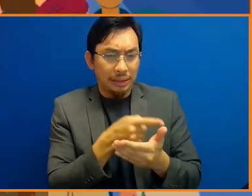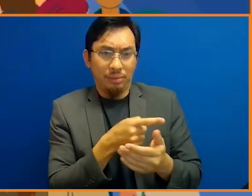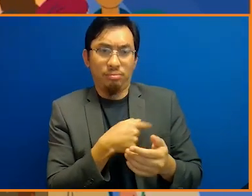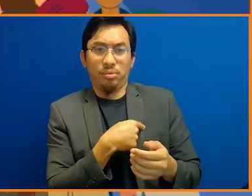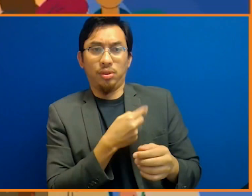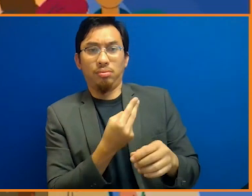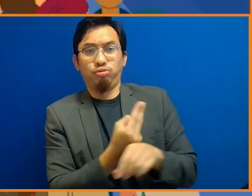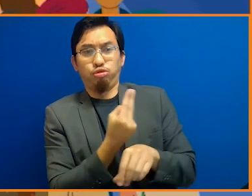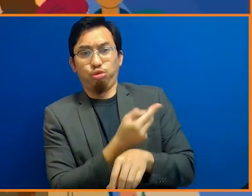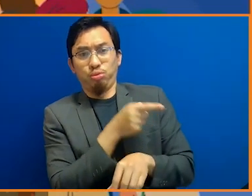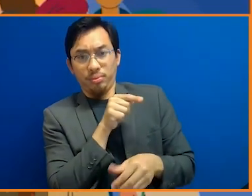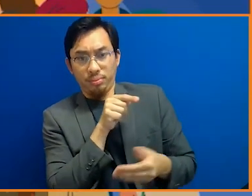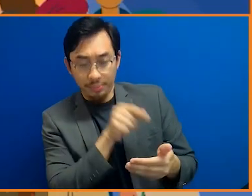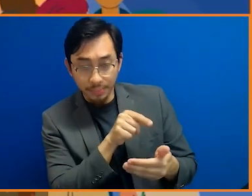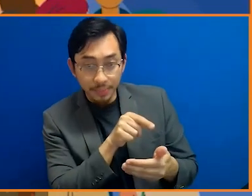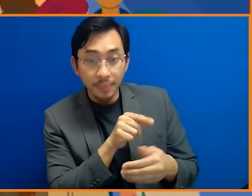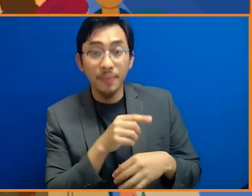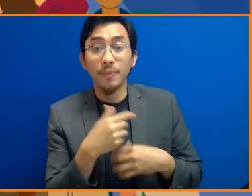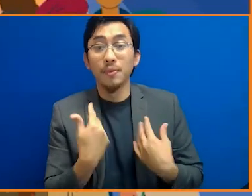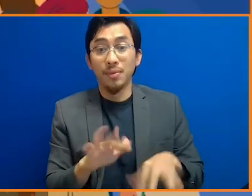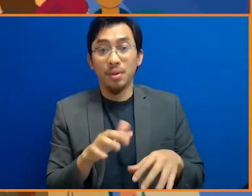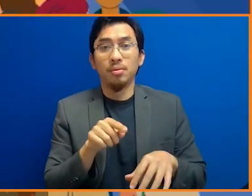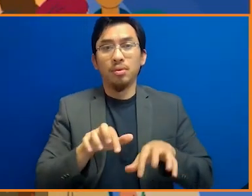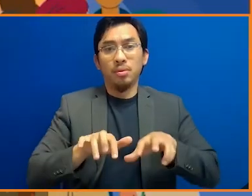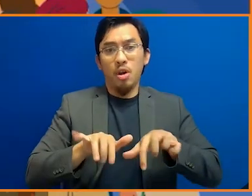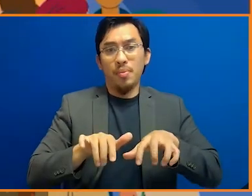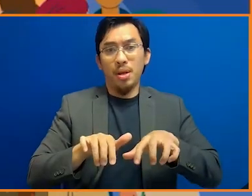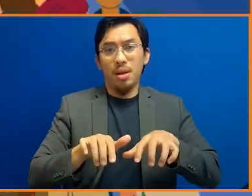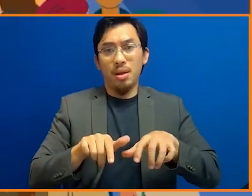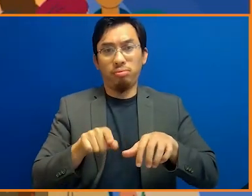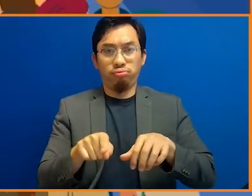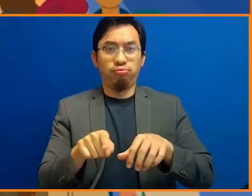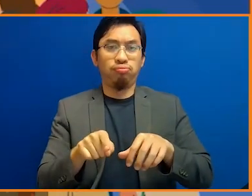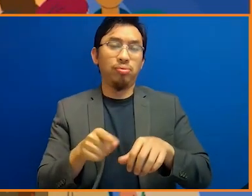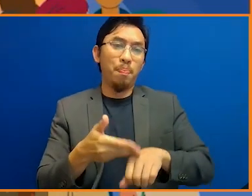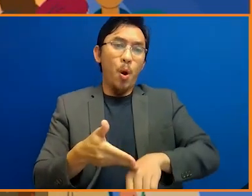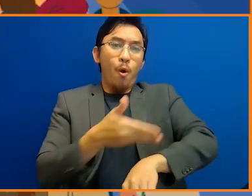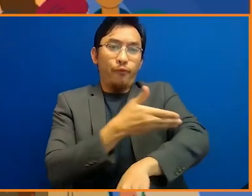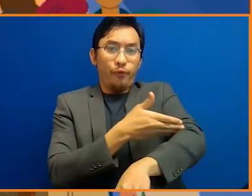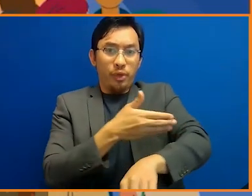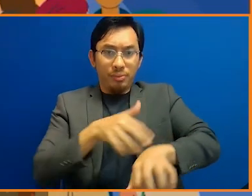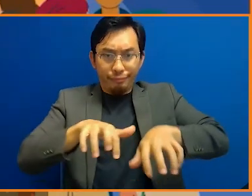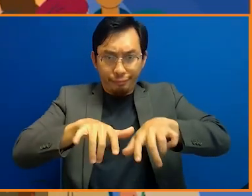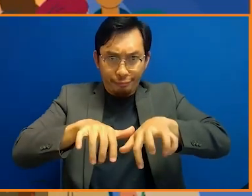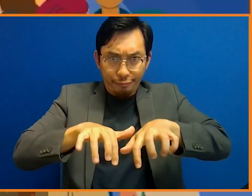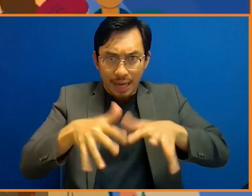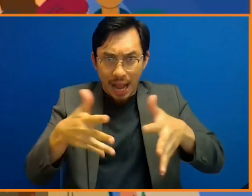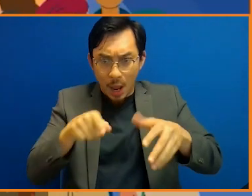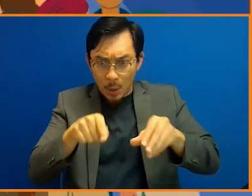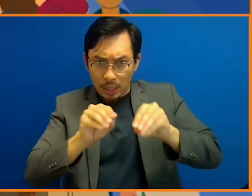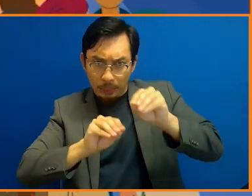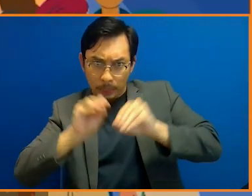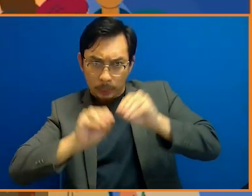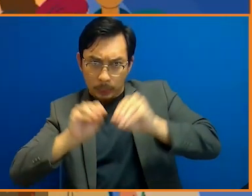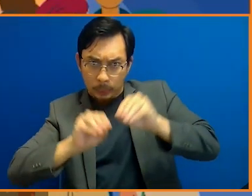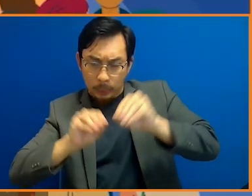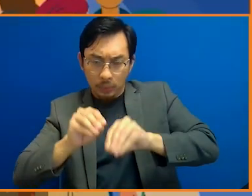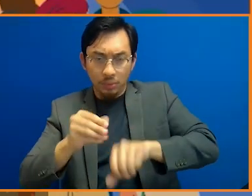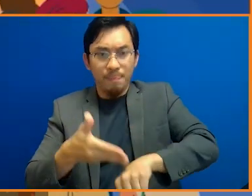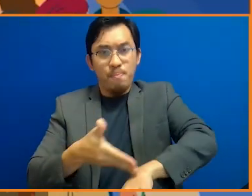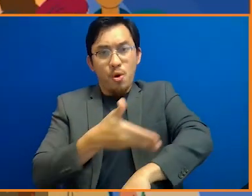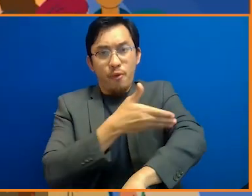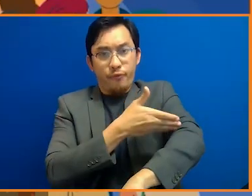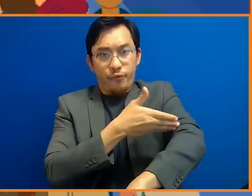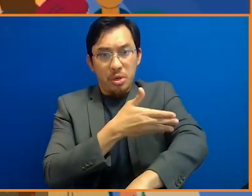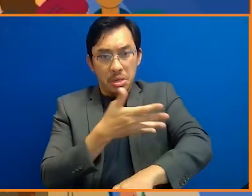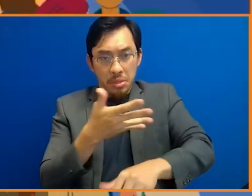information. So yeah, from the improvement of computer or computational